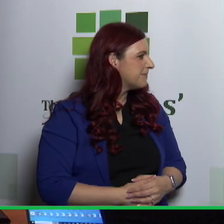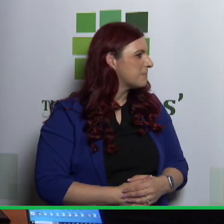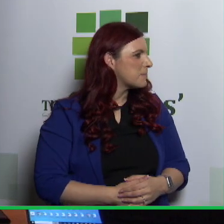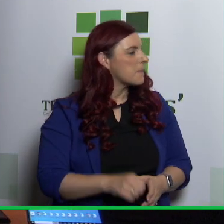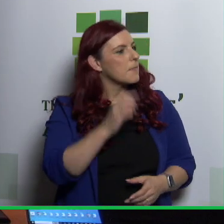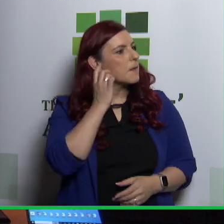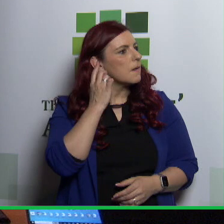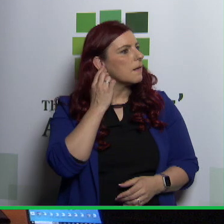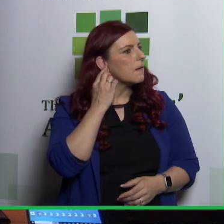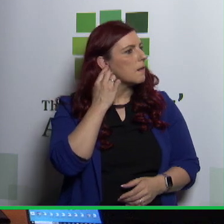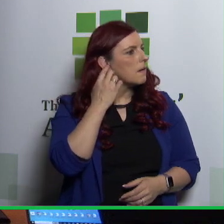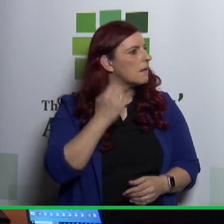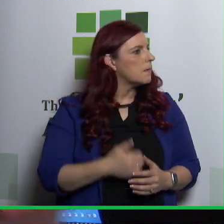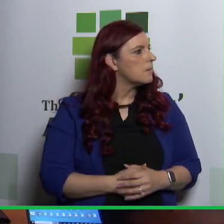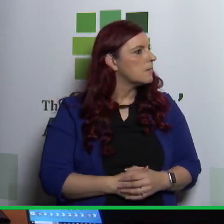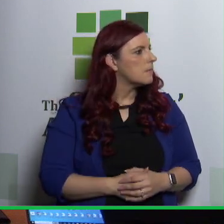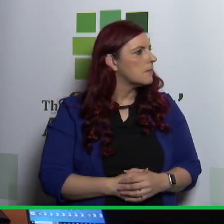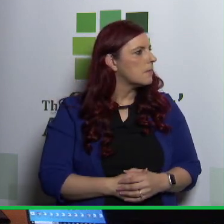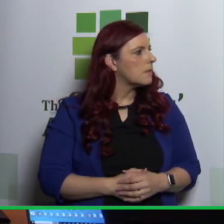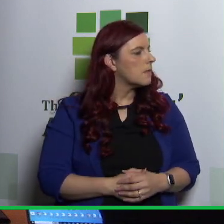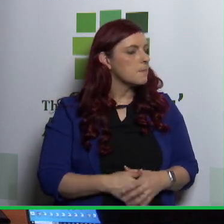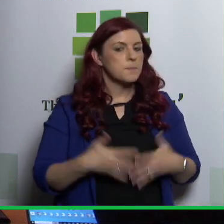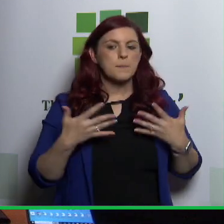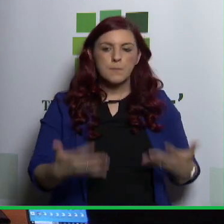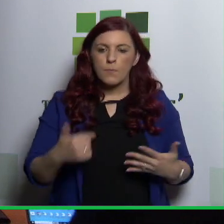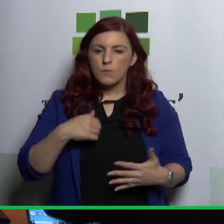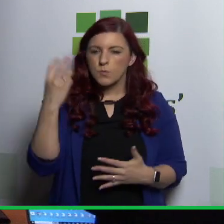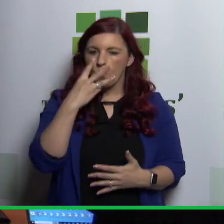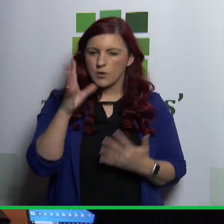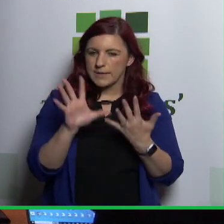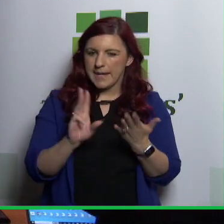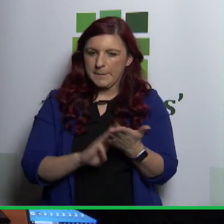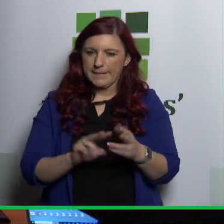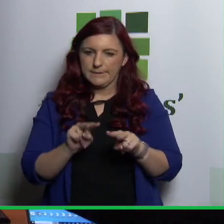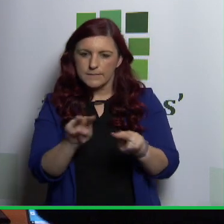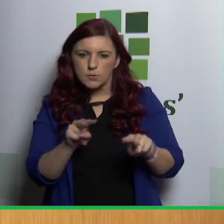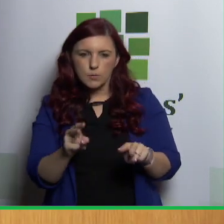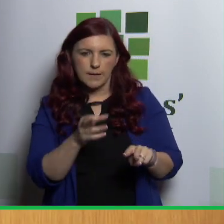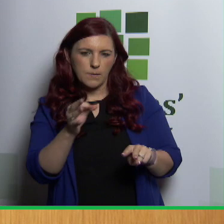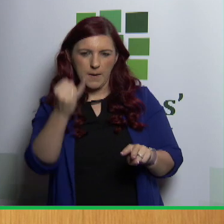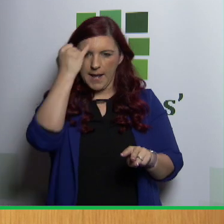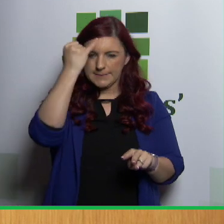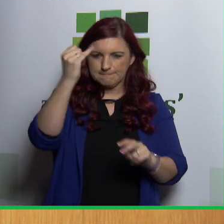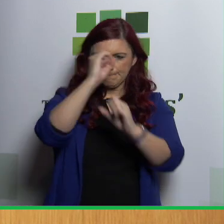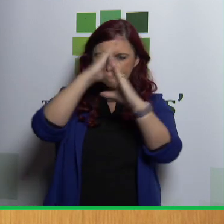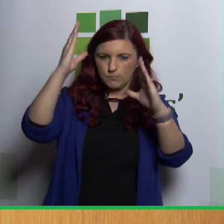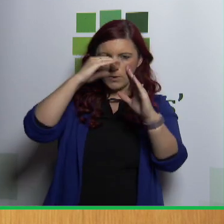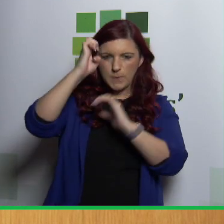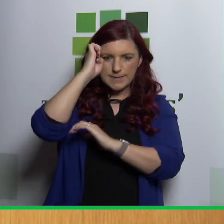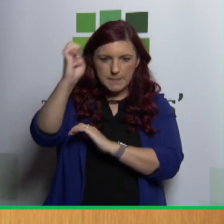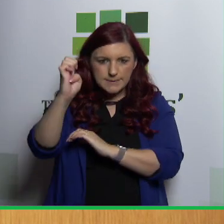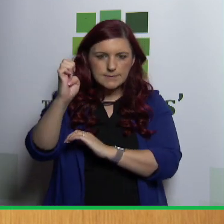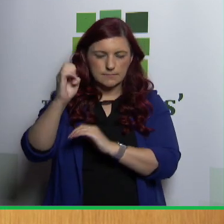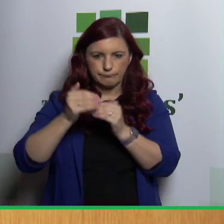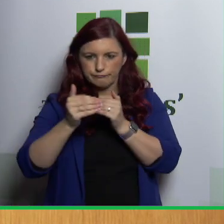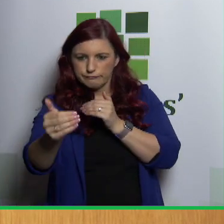I'm going to play for you now a 10-minute video, just, I guess, to set the context, and thanks to Ishka, who've provided us the support and the